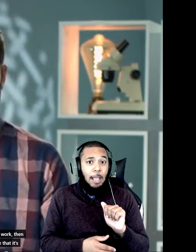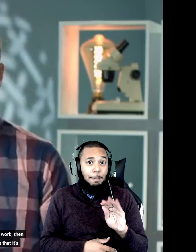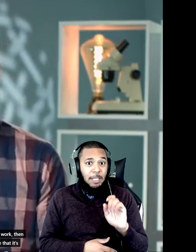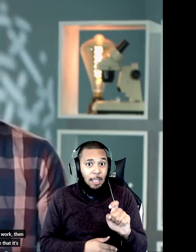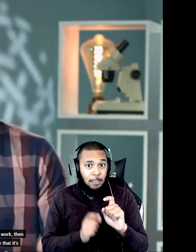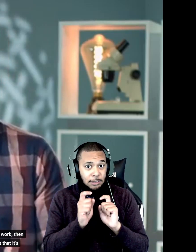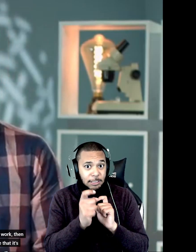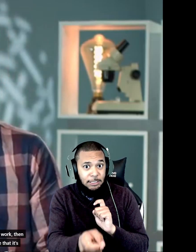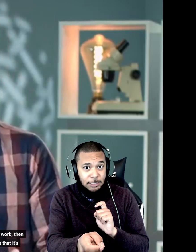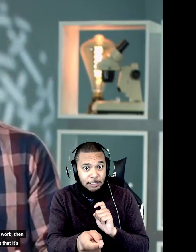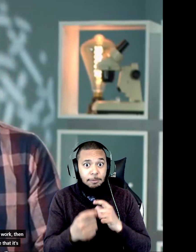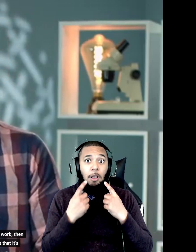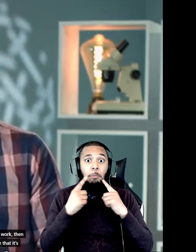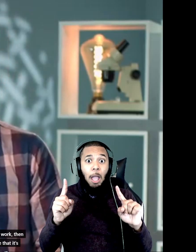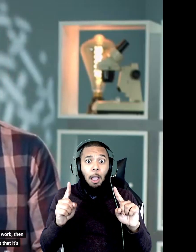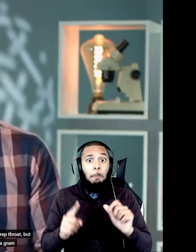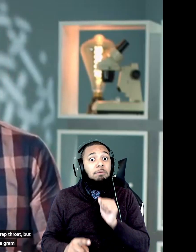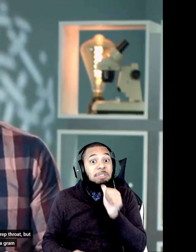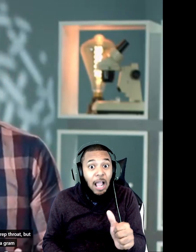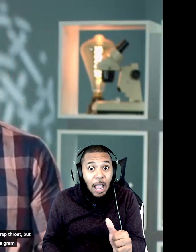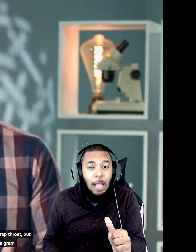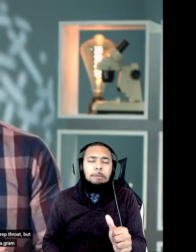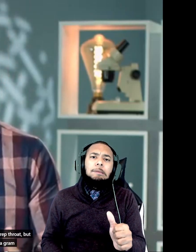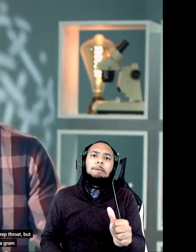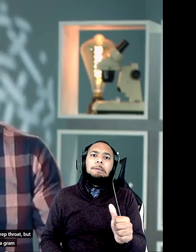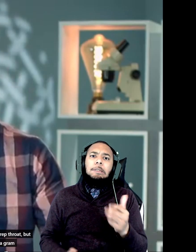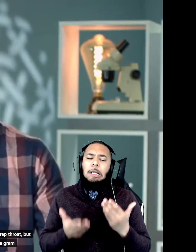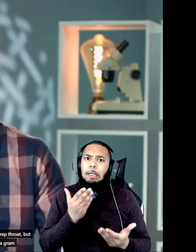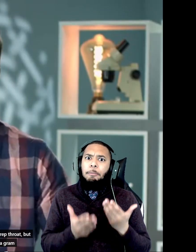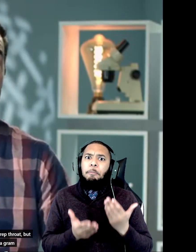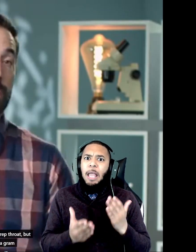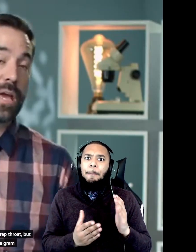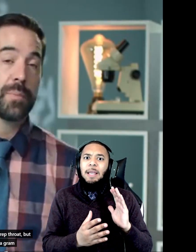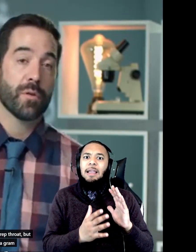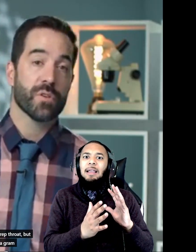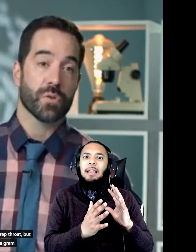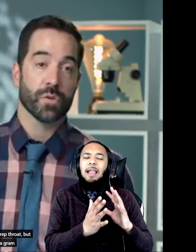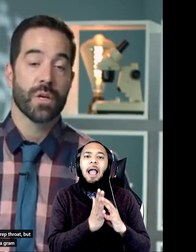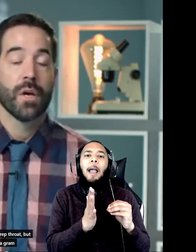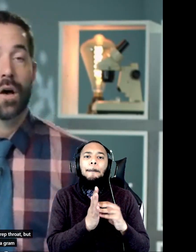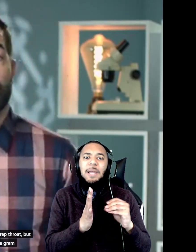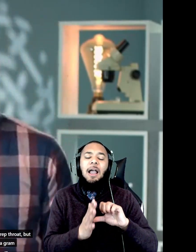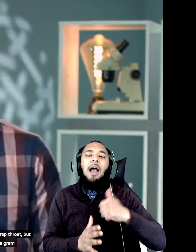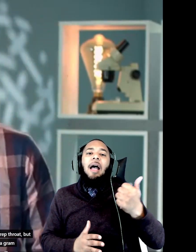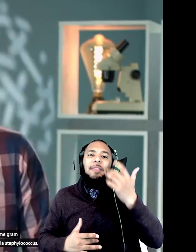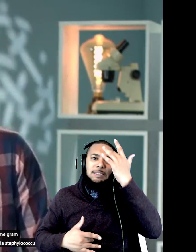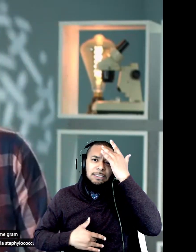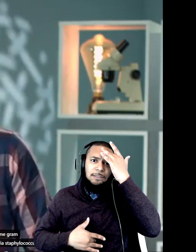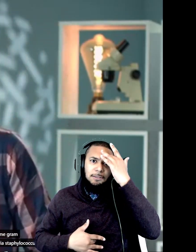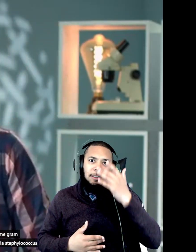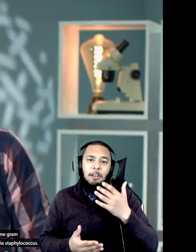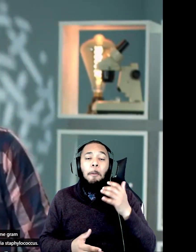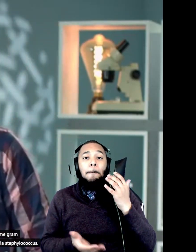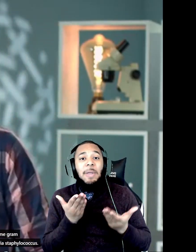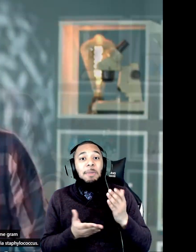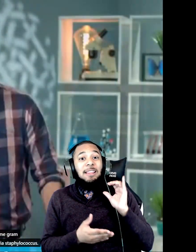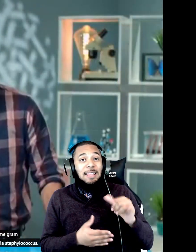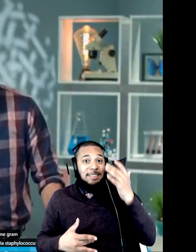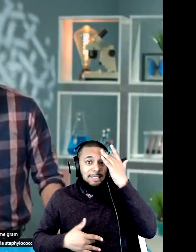work, then it may be something else. That it's mimicking the symptoms of strep throat, but it may be the result of a gram-negative